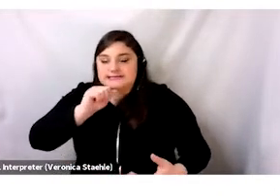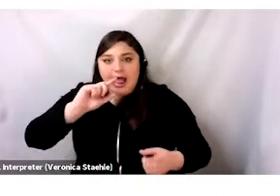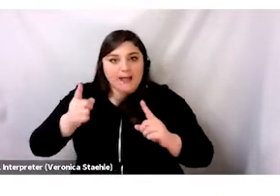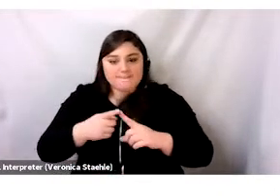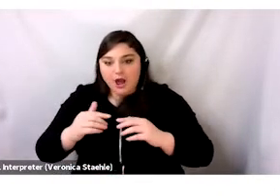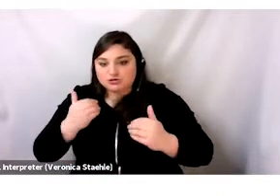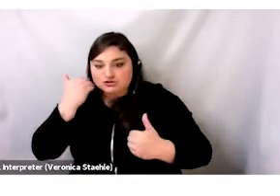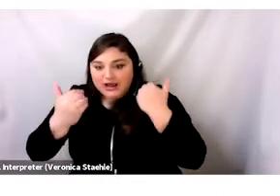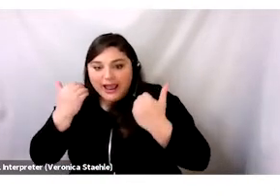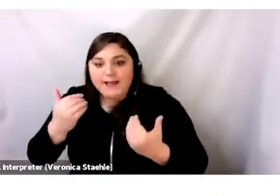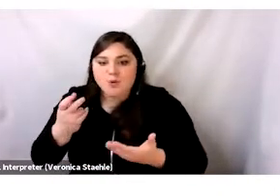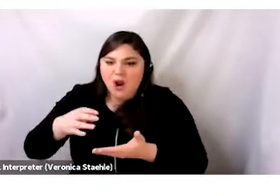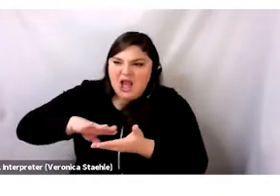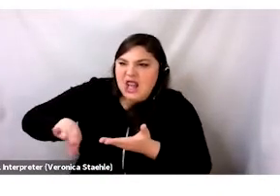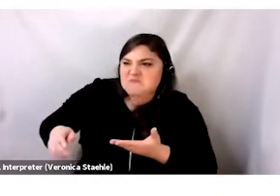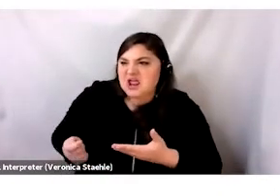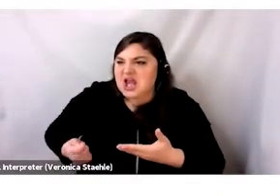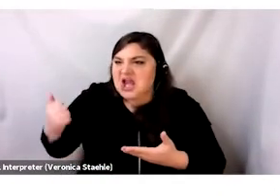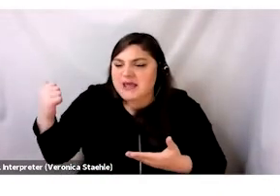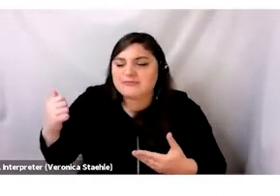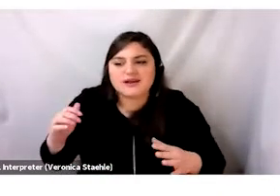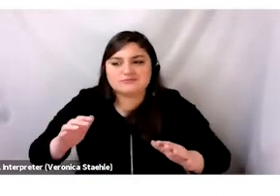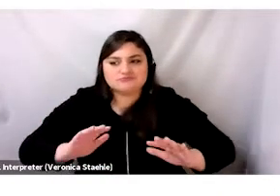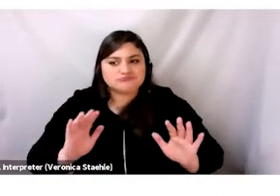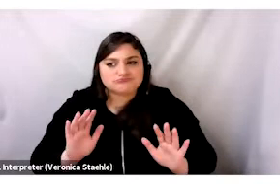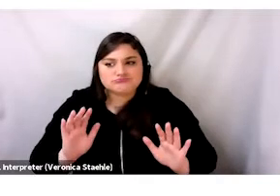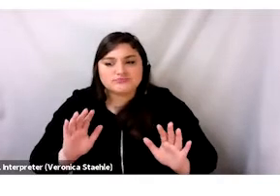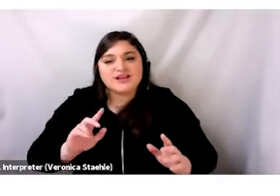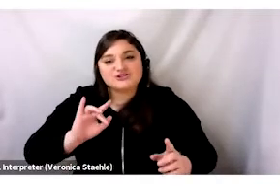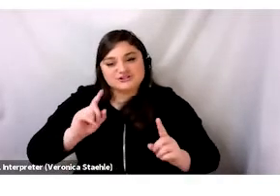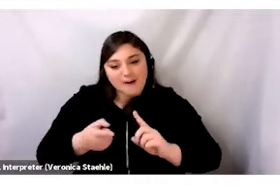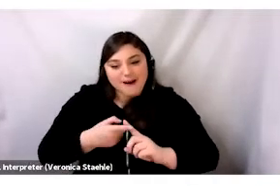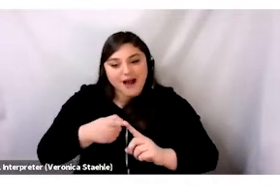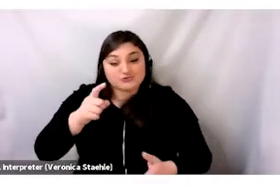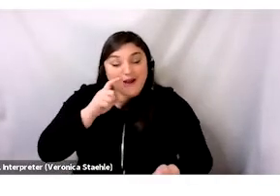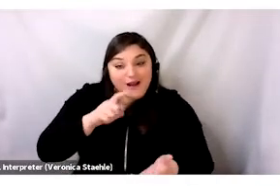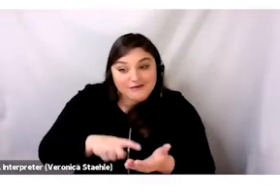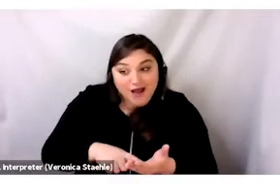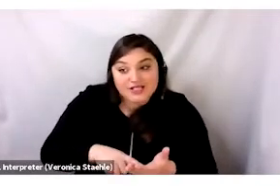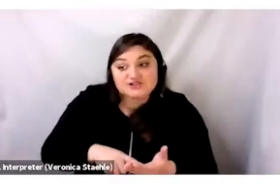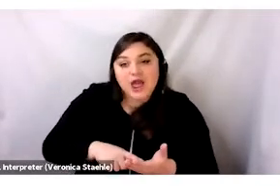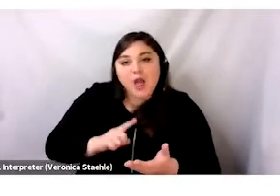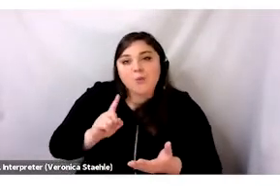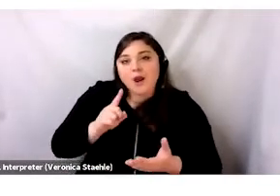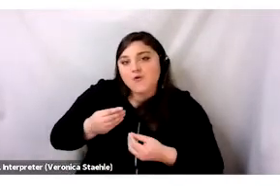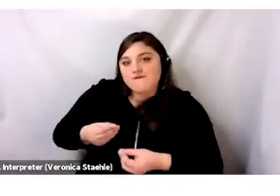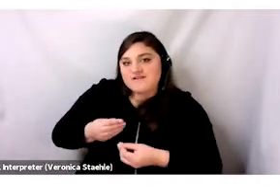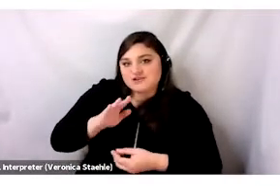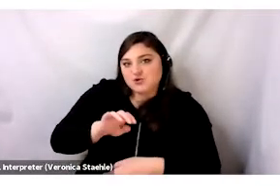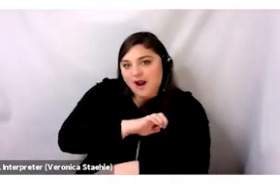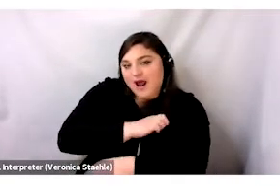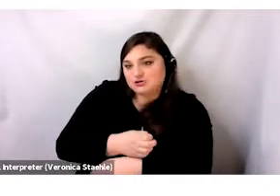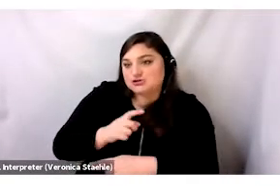that feels constructive and, of course, loving to yourself. Um, this is,